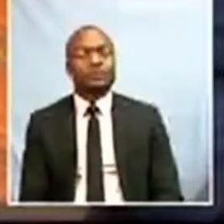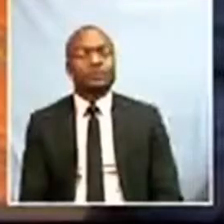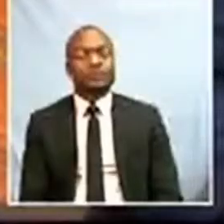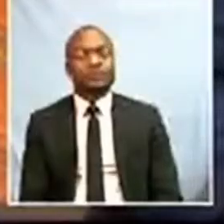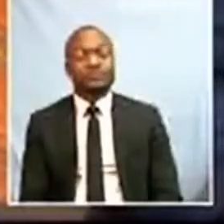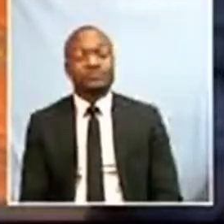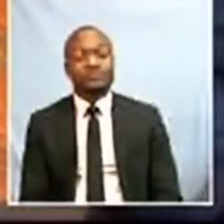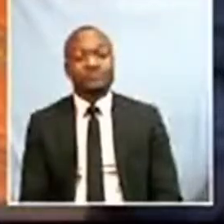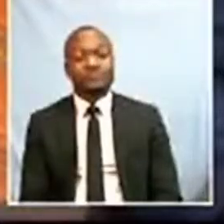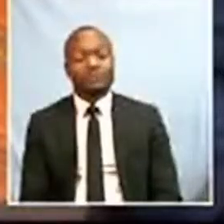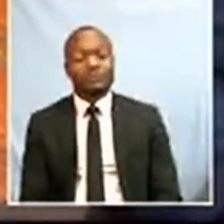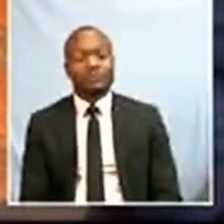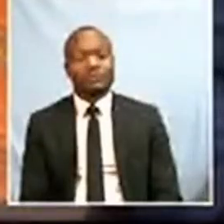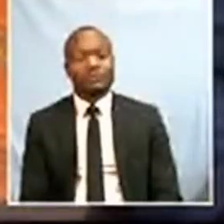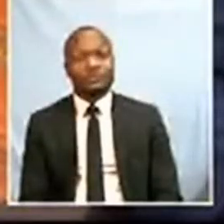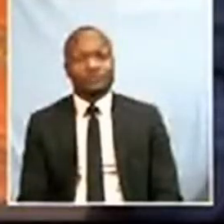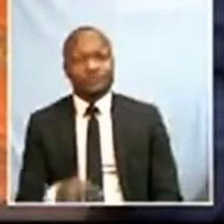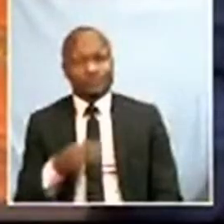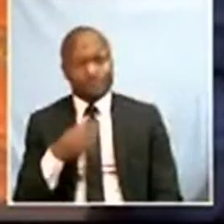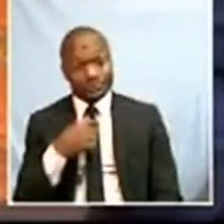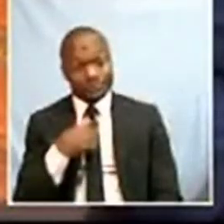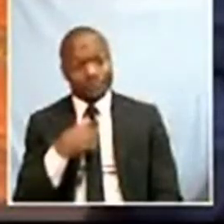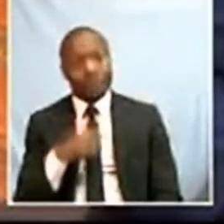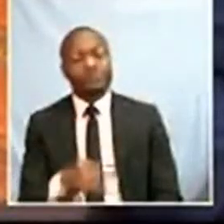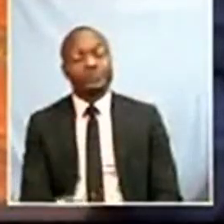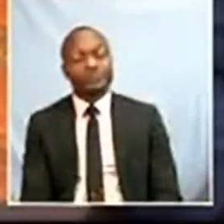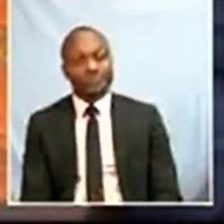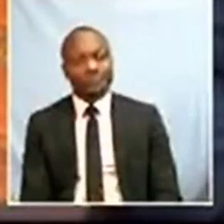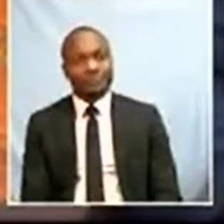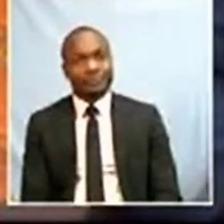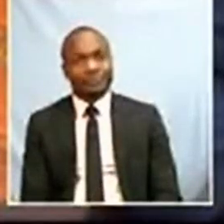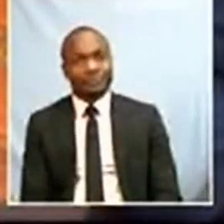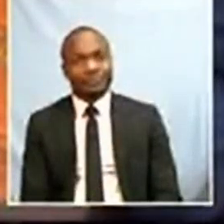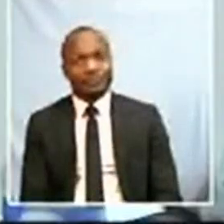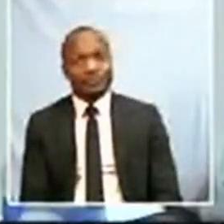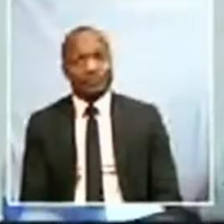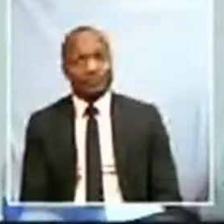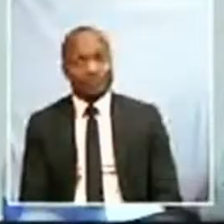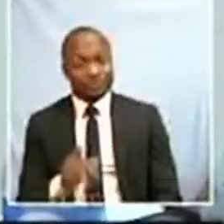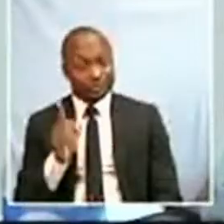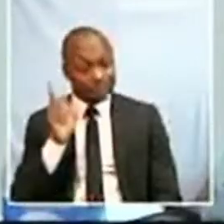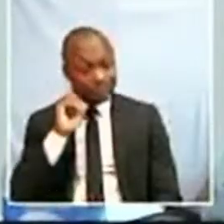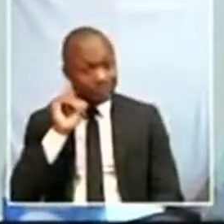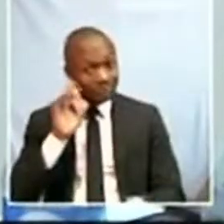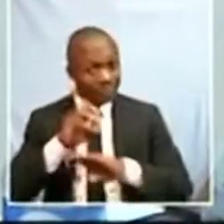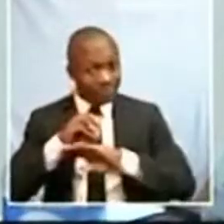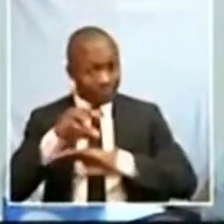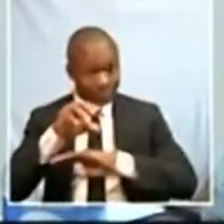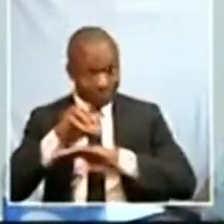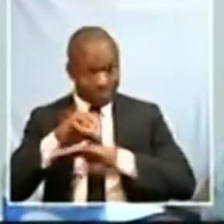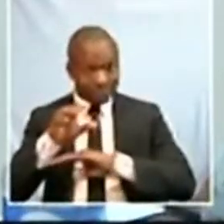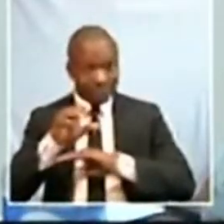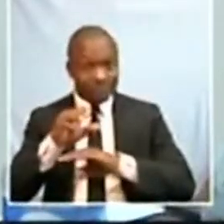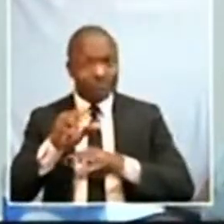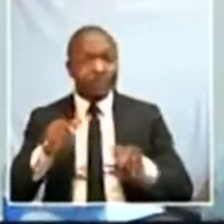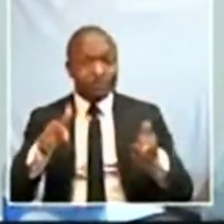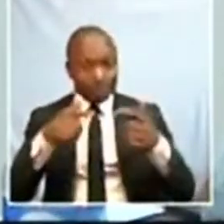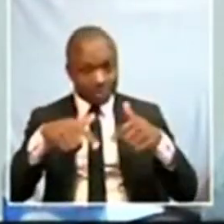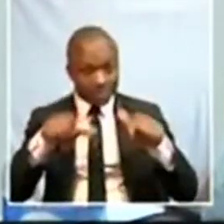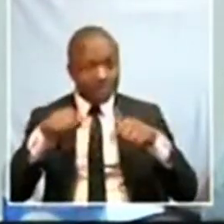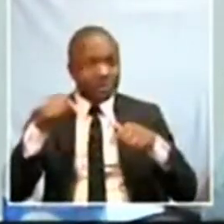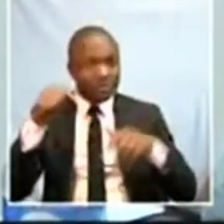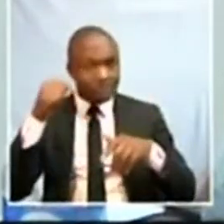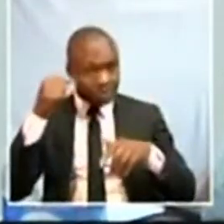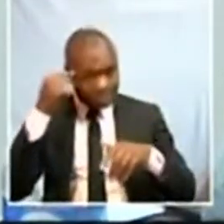I note the counsel from the Ministry of Local Government, but listening from your answers,